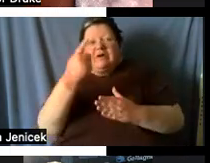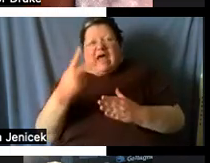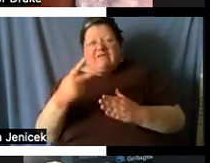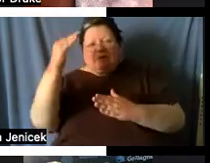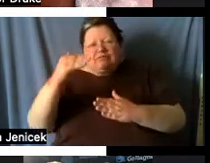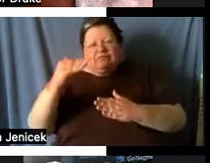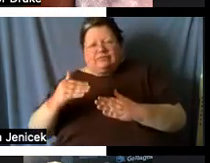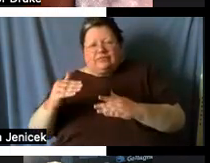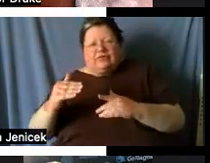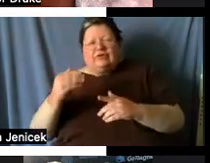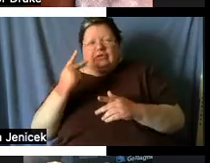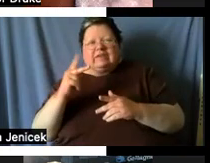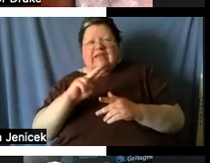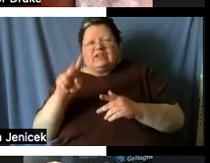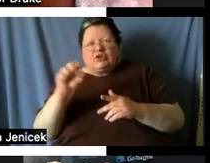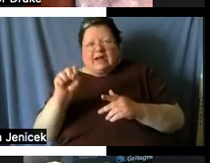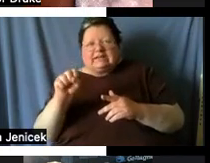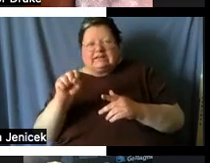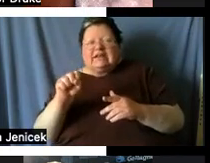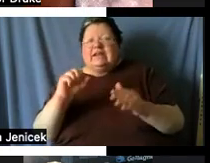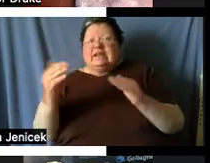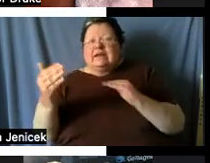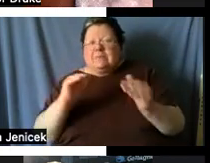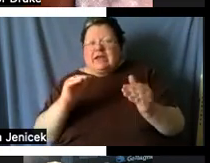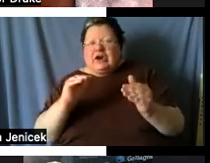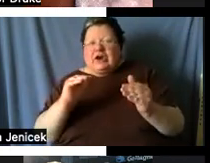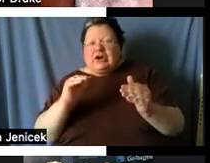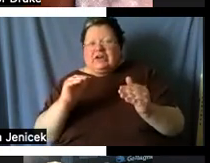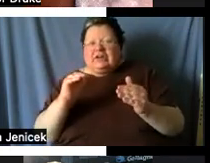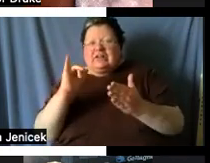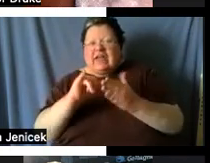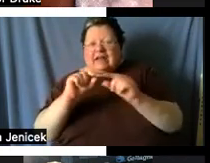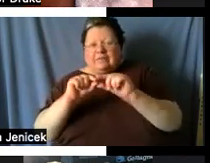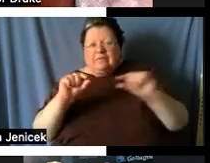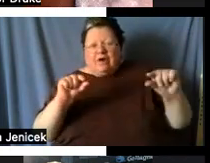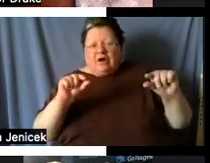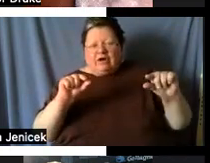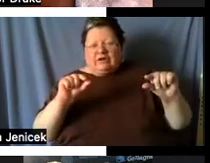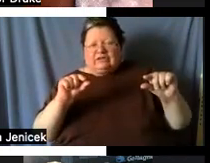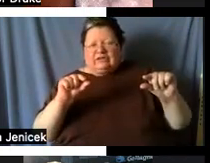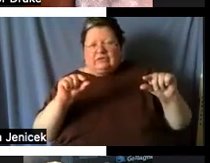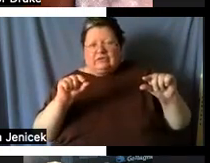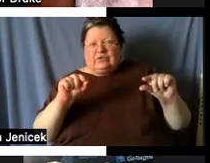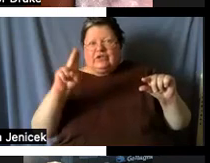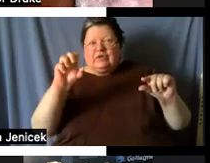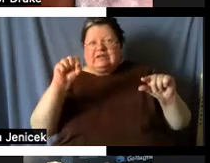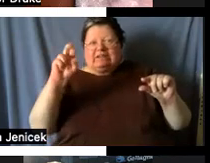United States. Compare that bar chart there to the bar for the Soviet Union.